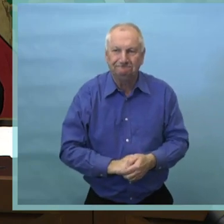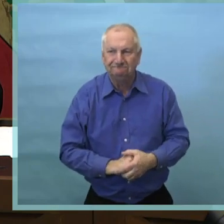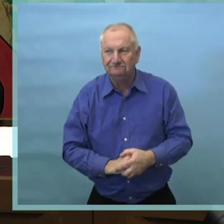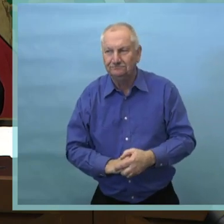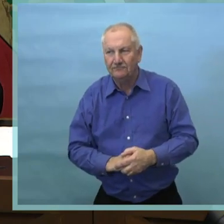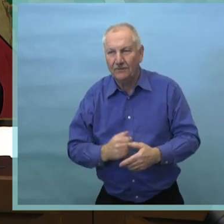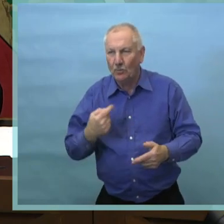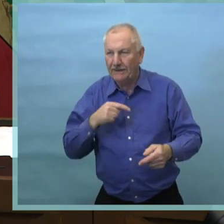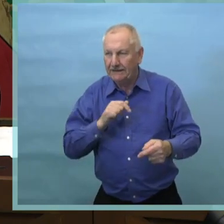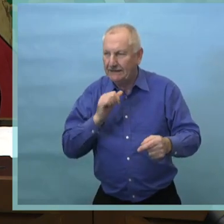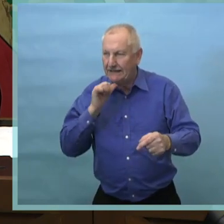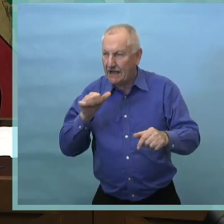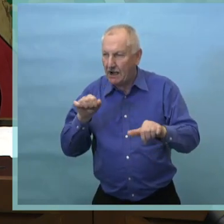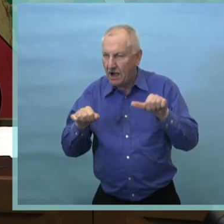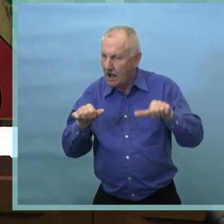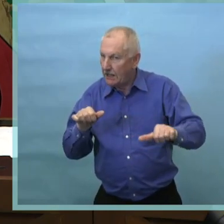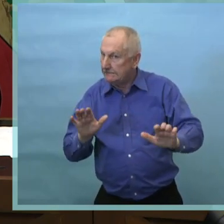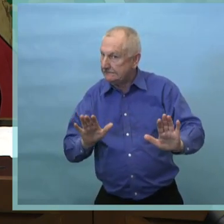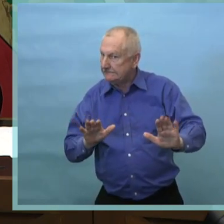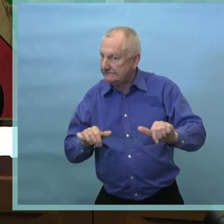to hang a banner